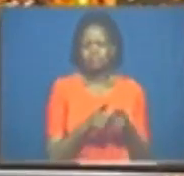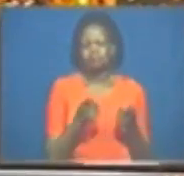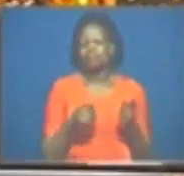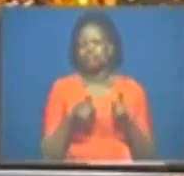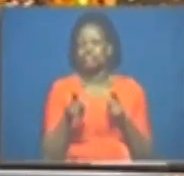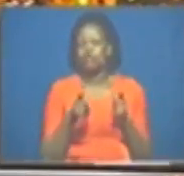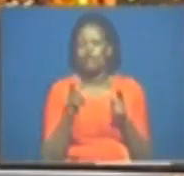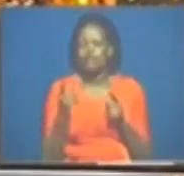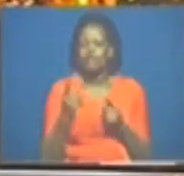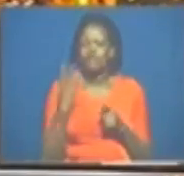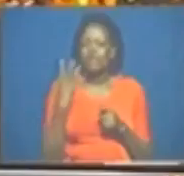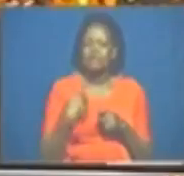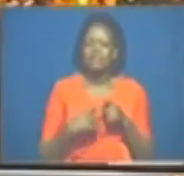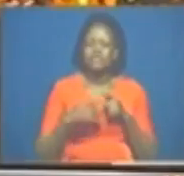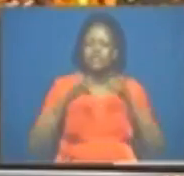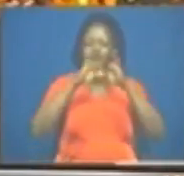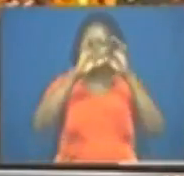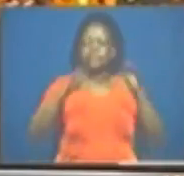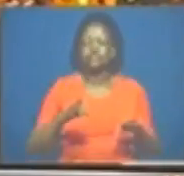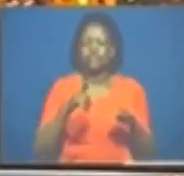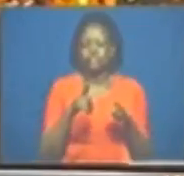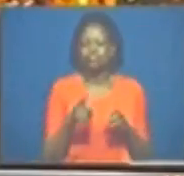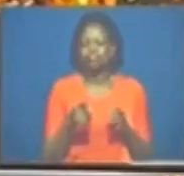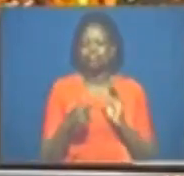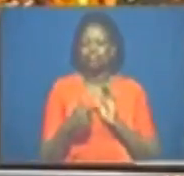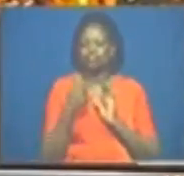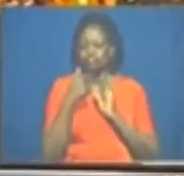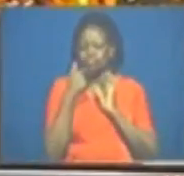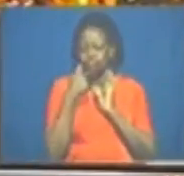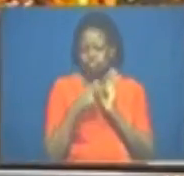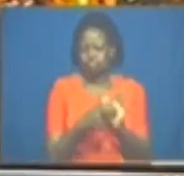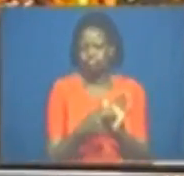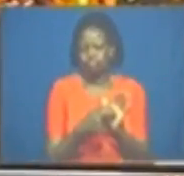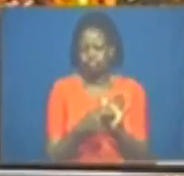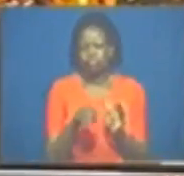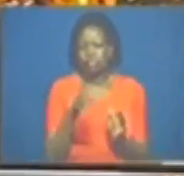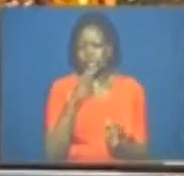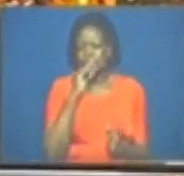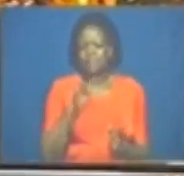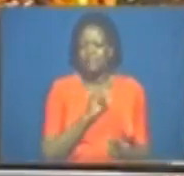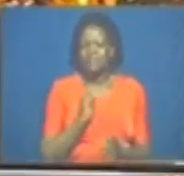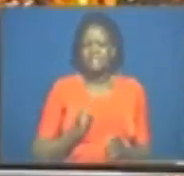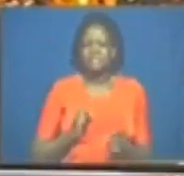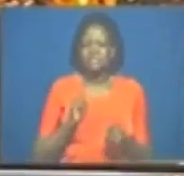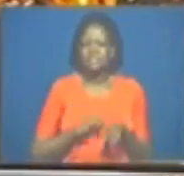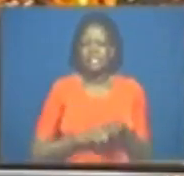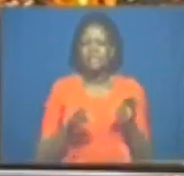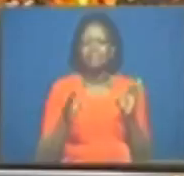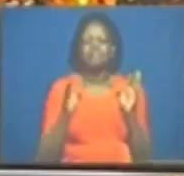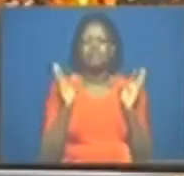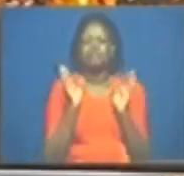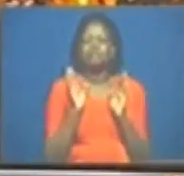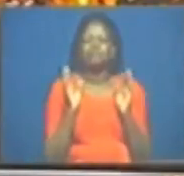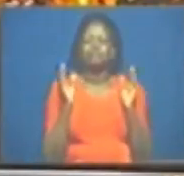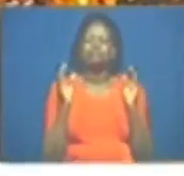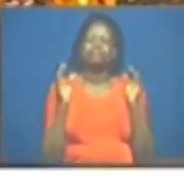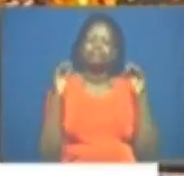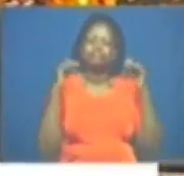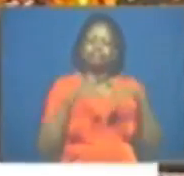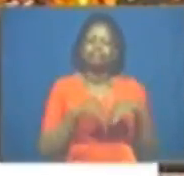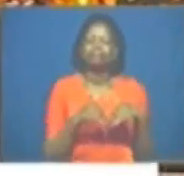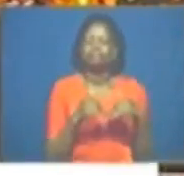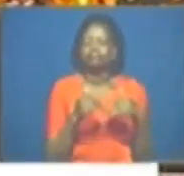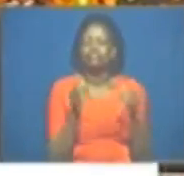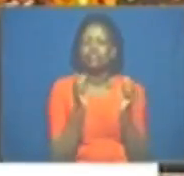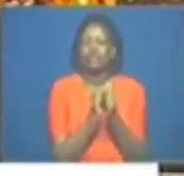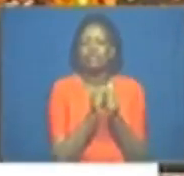5 years of devolution. These were revealed by Speaker of the Senate as he joined senators, governors and other leaders for the fifth